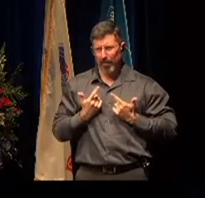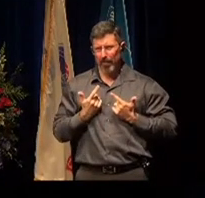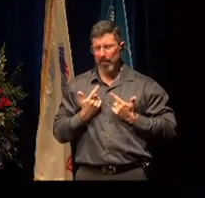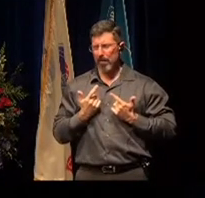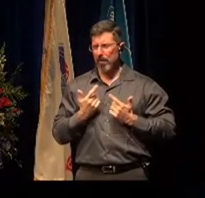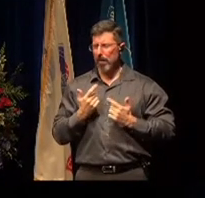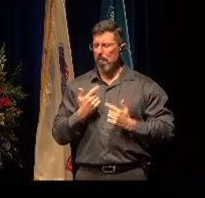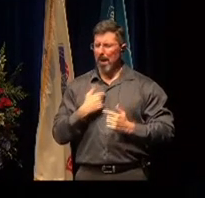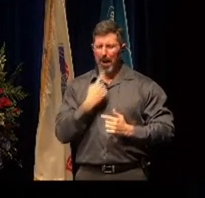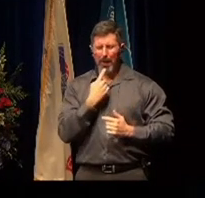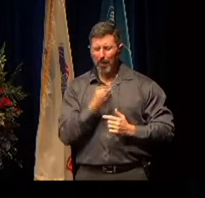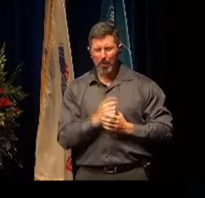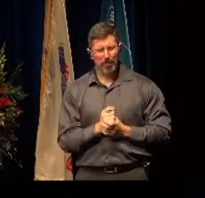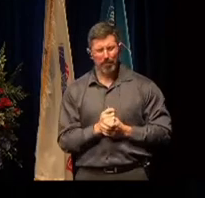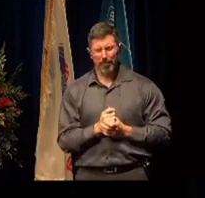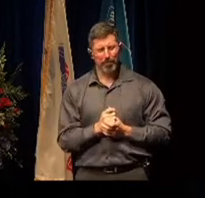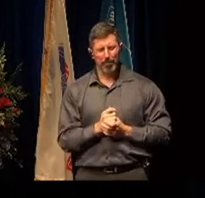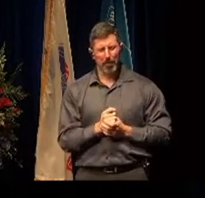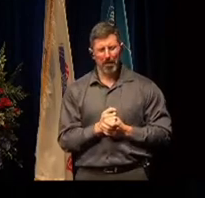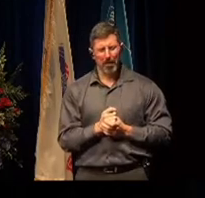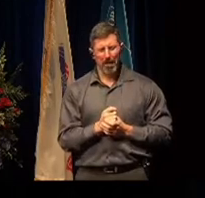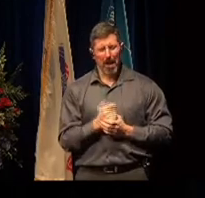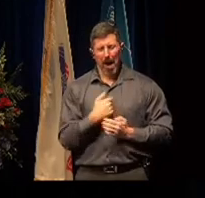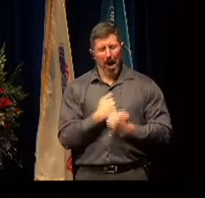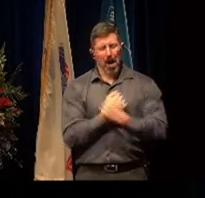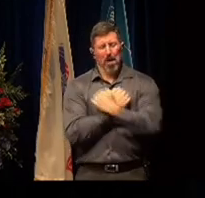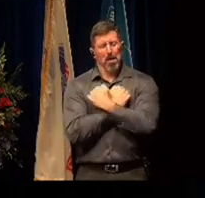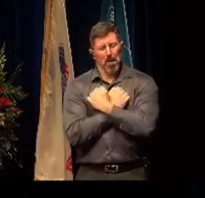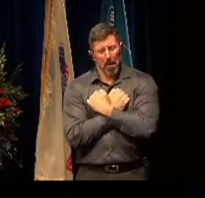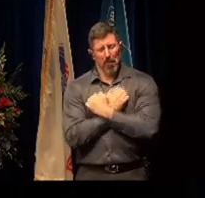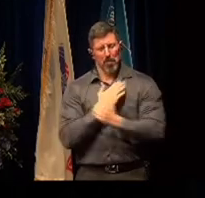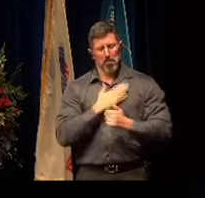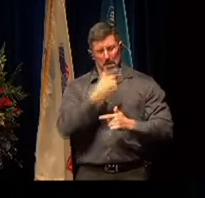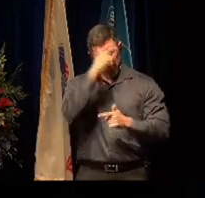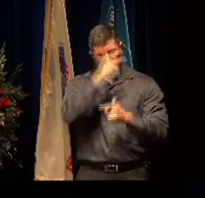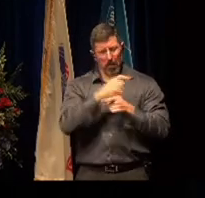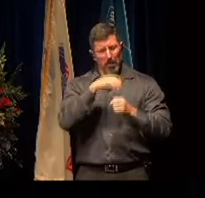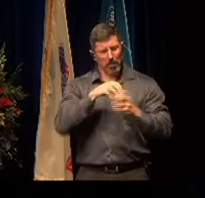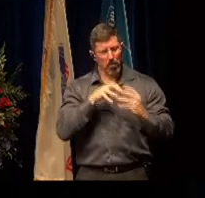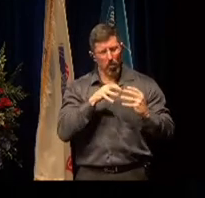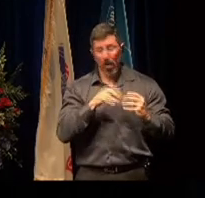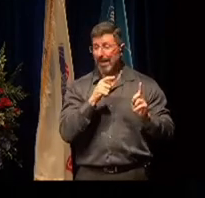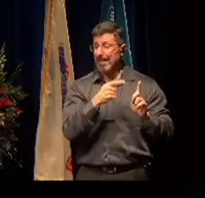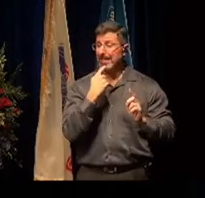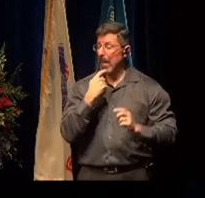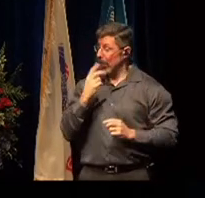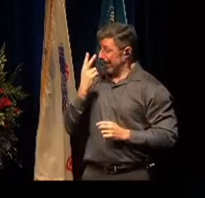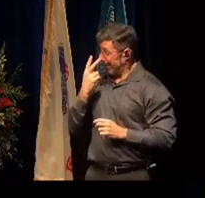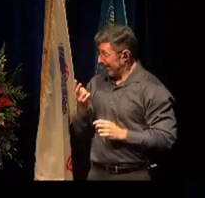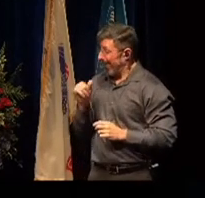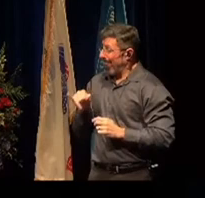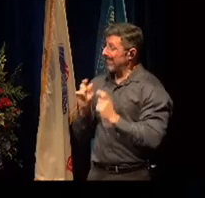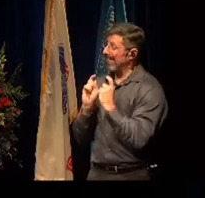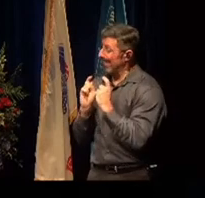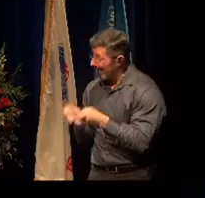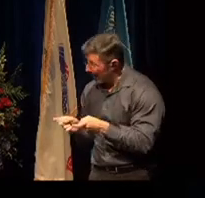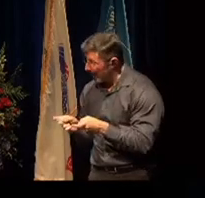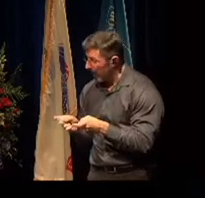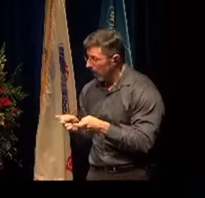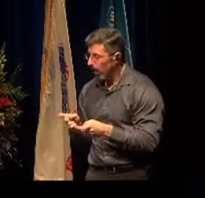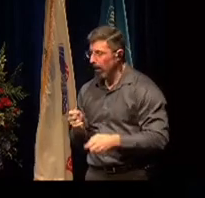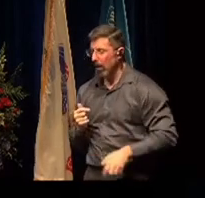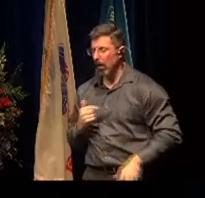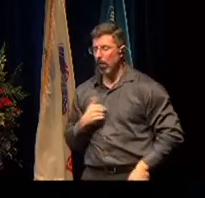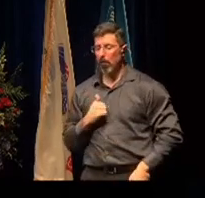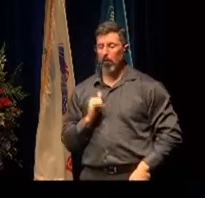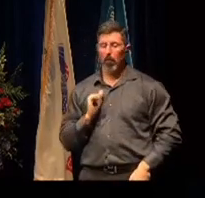are no words that do justice to the love I have for them." And he said, "You see, what a gift." I asked what any of it mattered